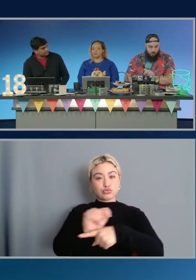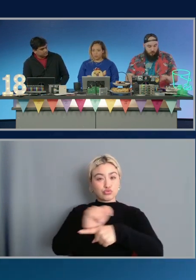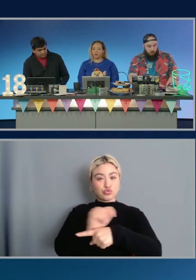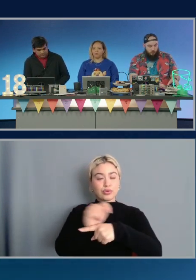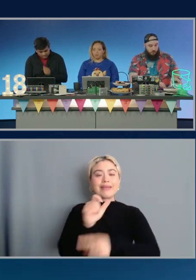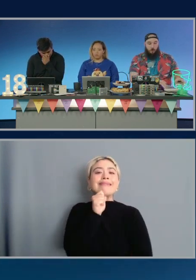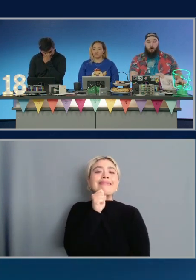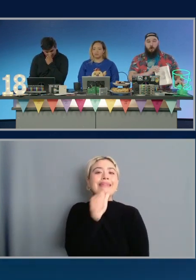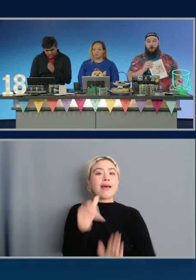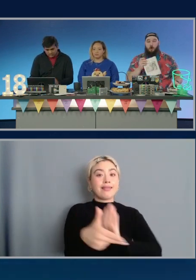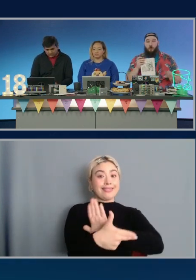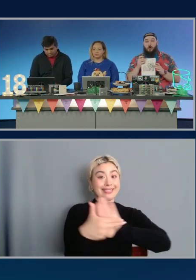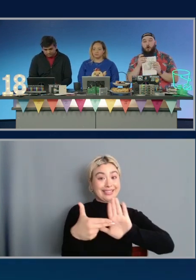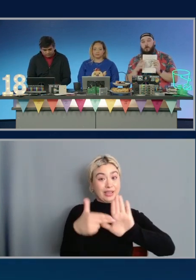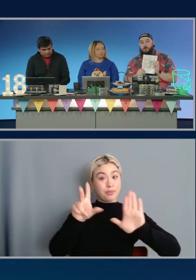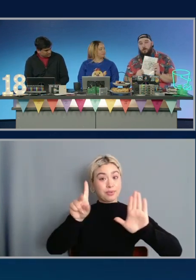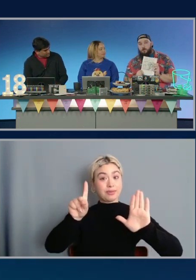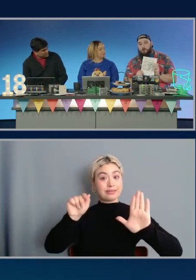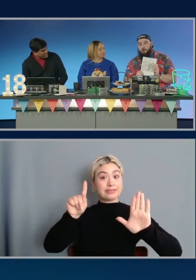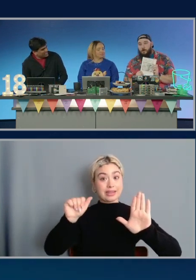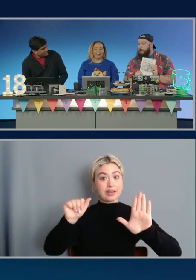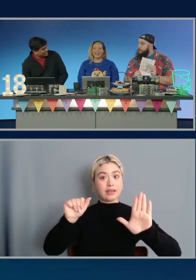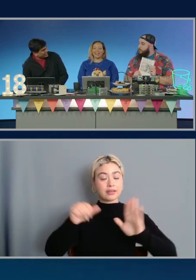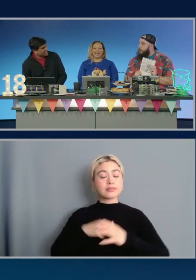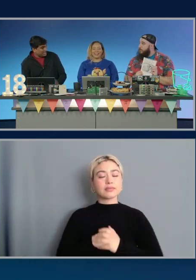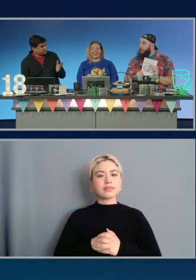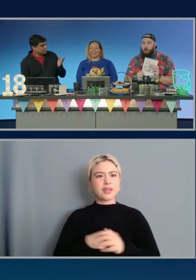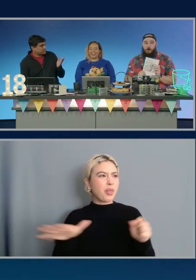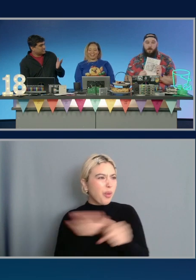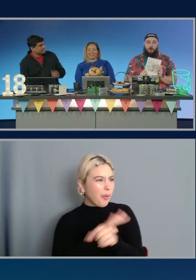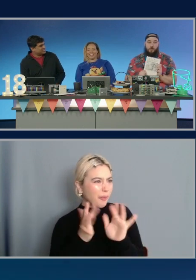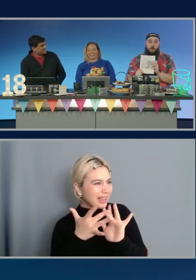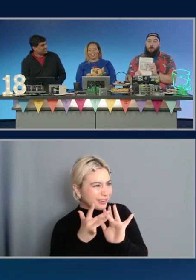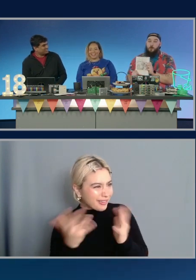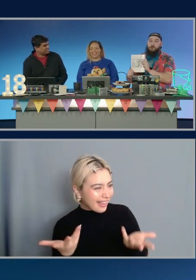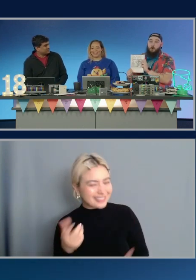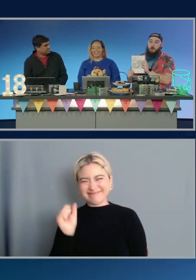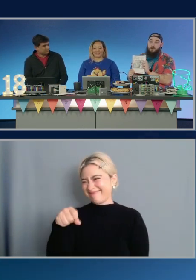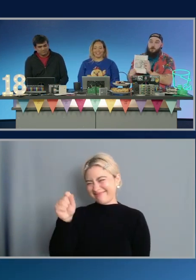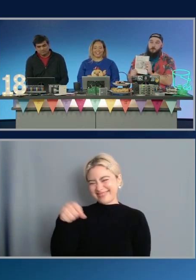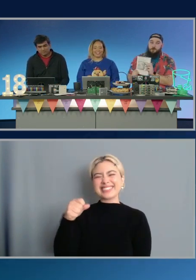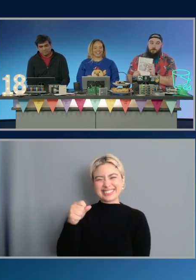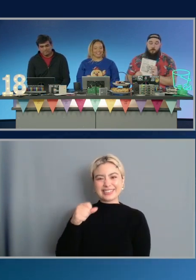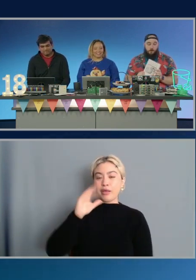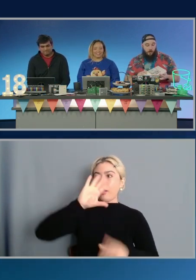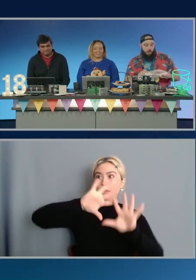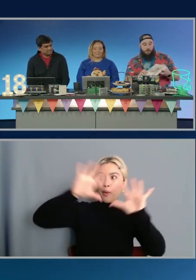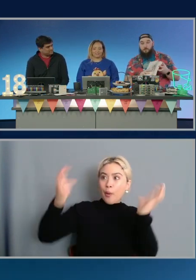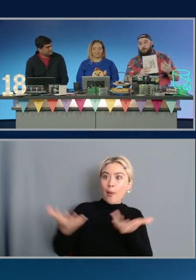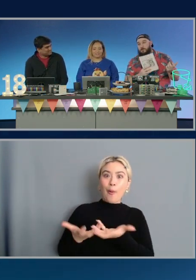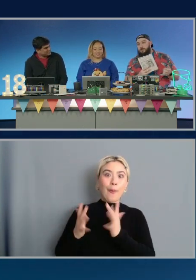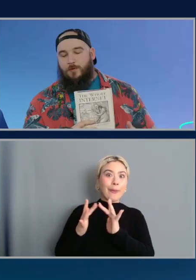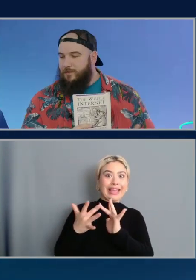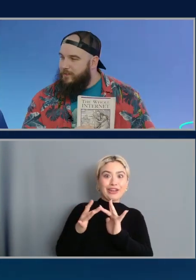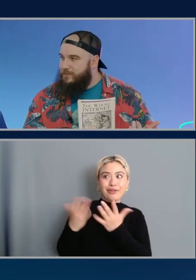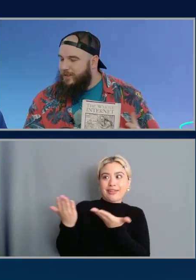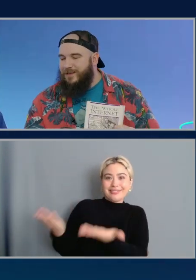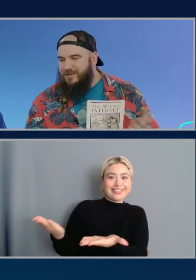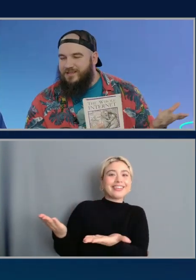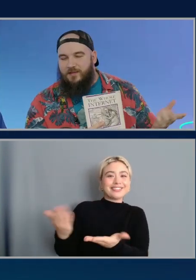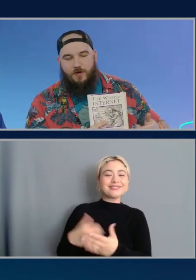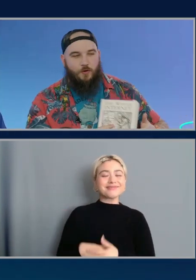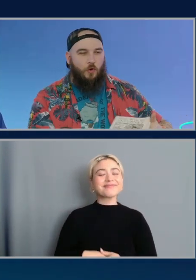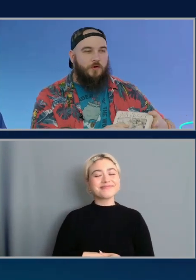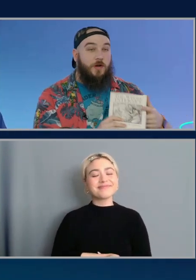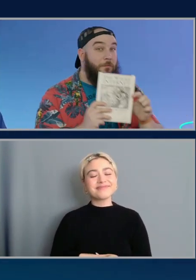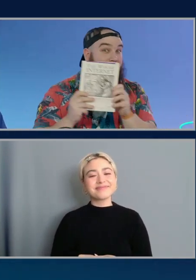data. Okay. Yeah. So the whole internet. Absolutely. I don't know. We have the whole internet here, just so you know, and this is, well,